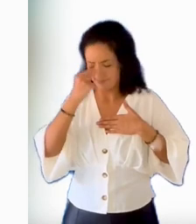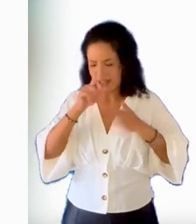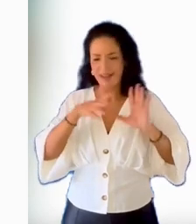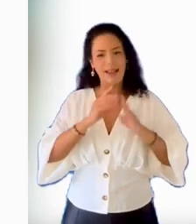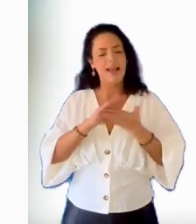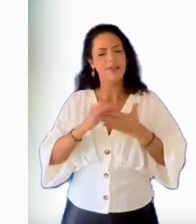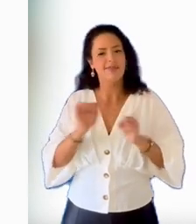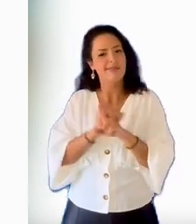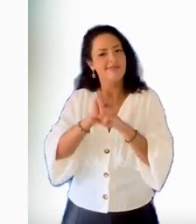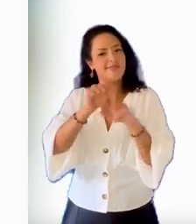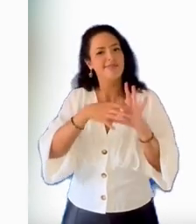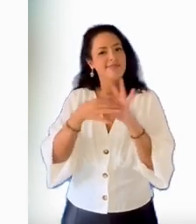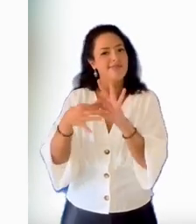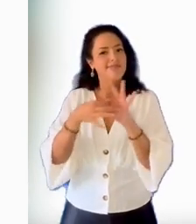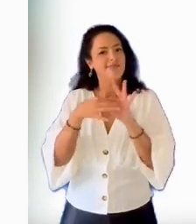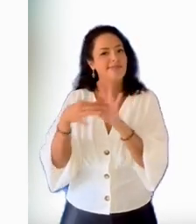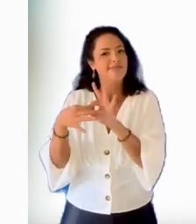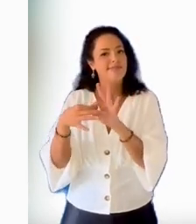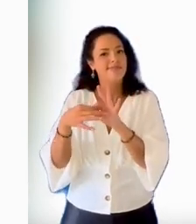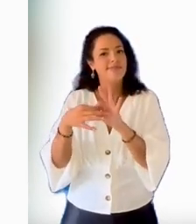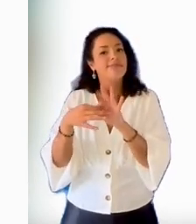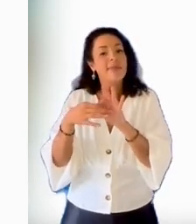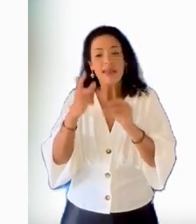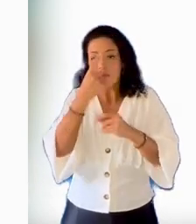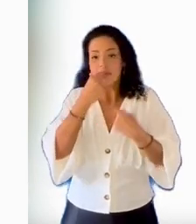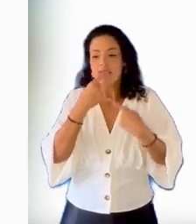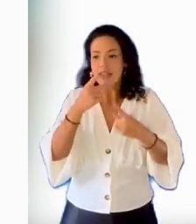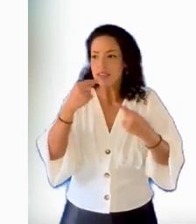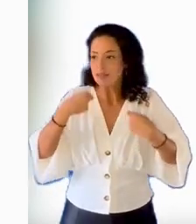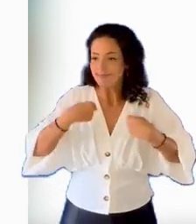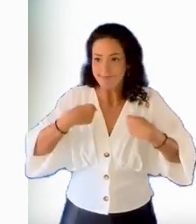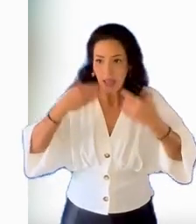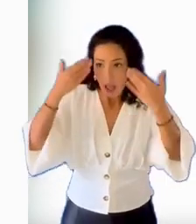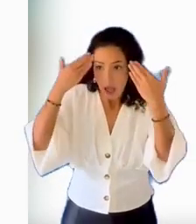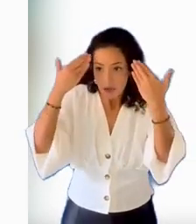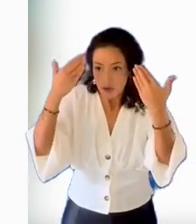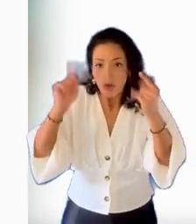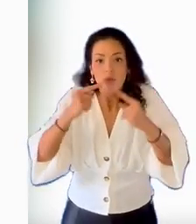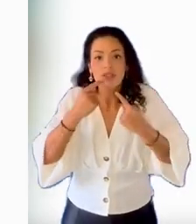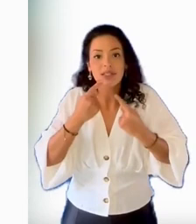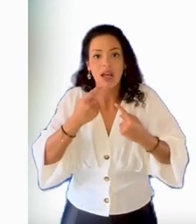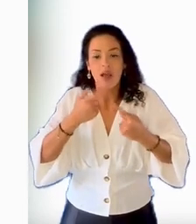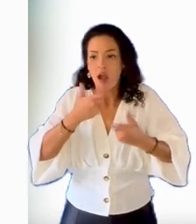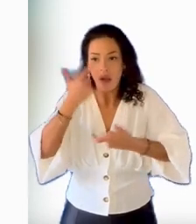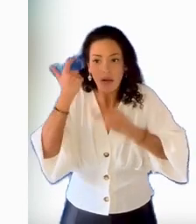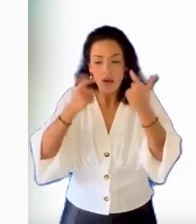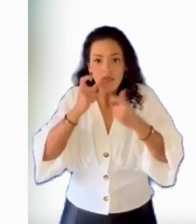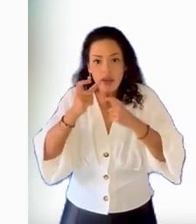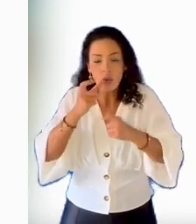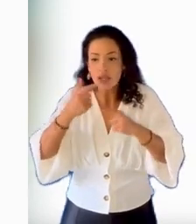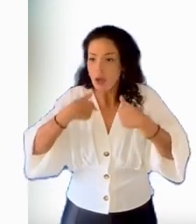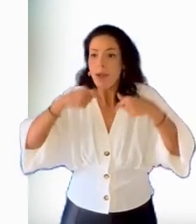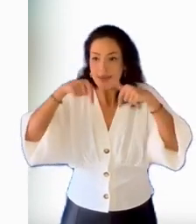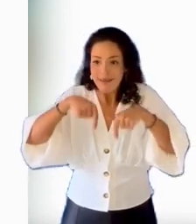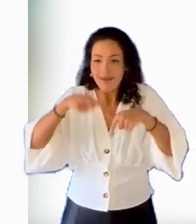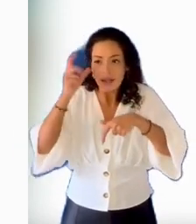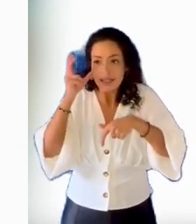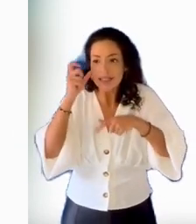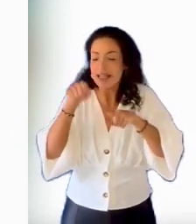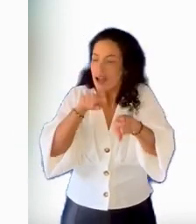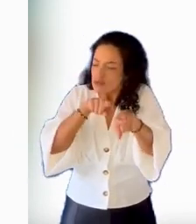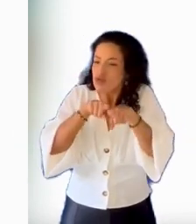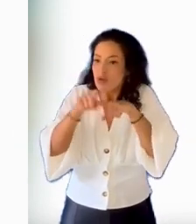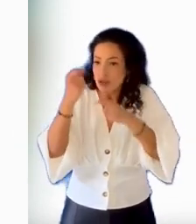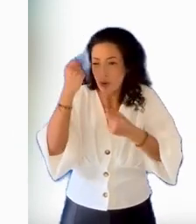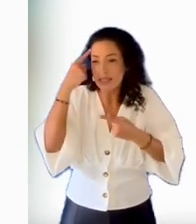connection. The ability to concede that you do not know what to say, you cannot find the words, but that you are there, listening, trying to